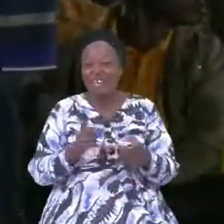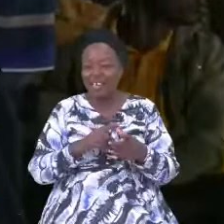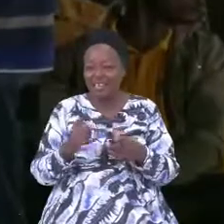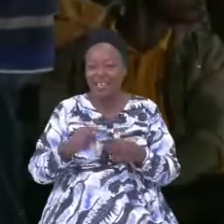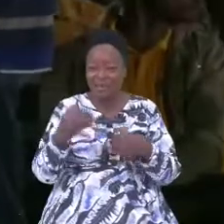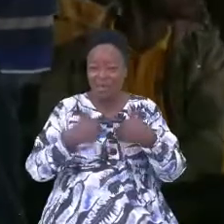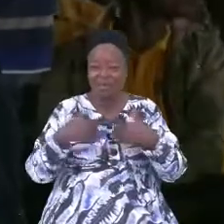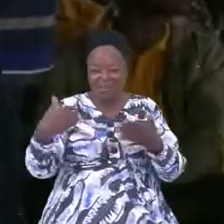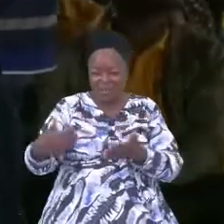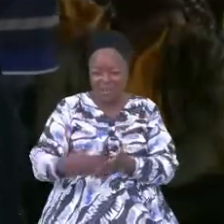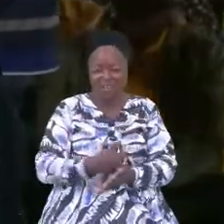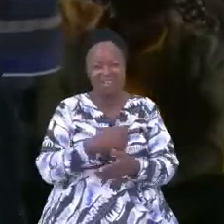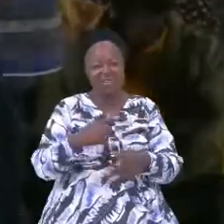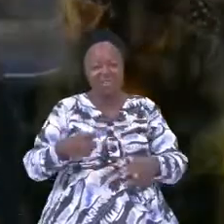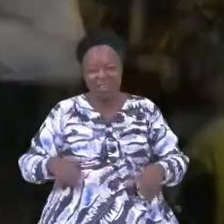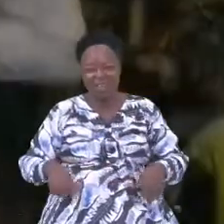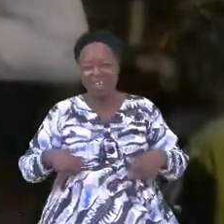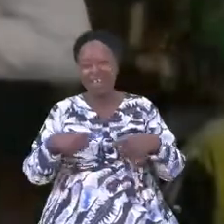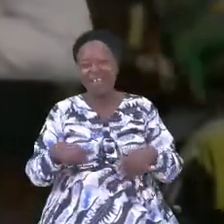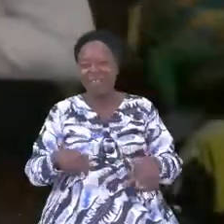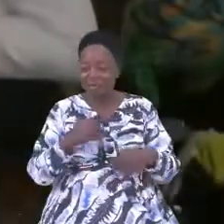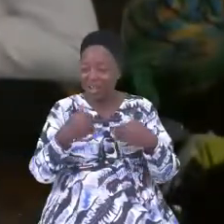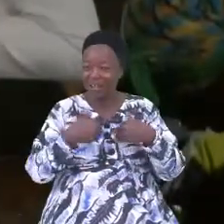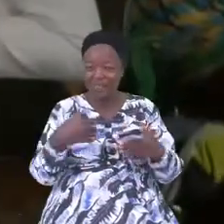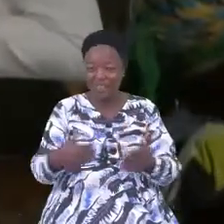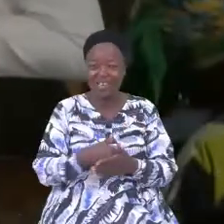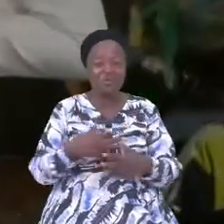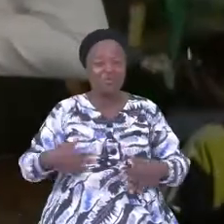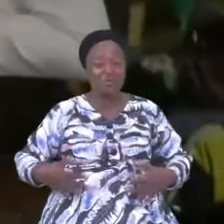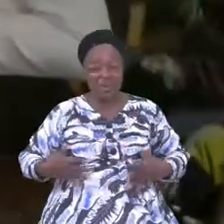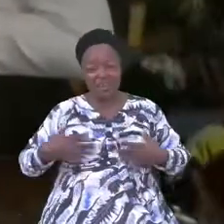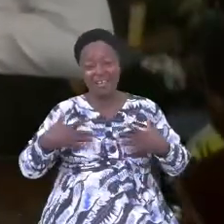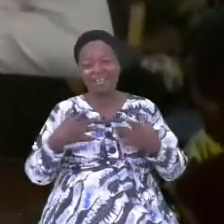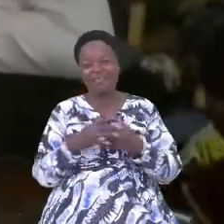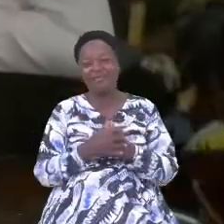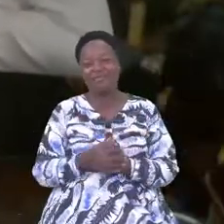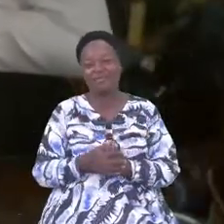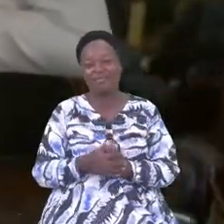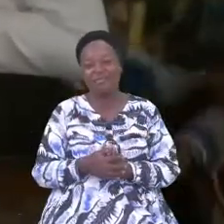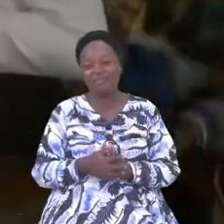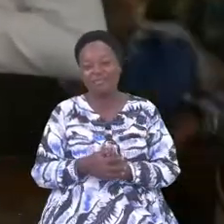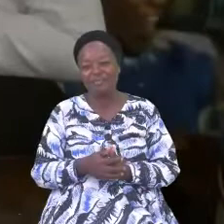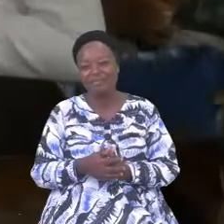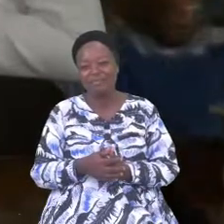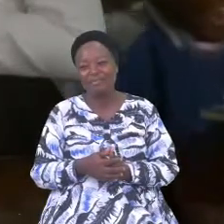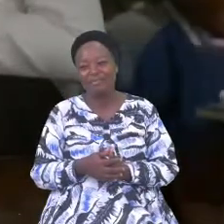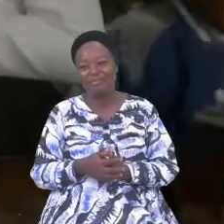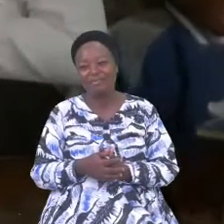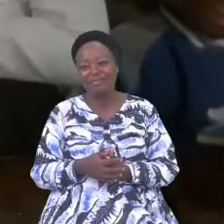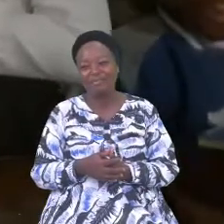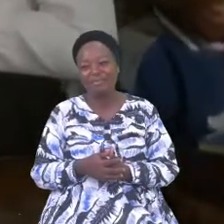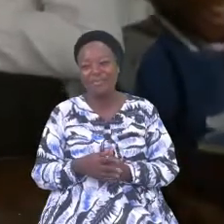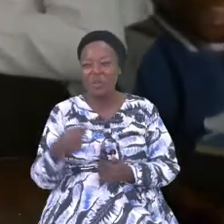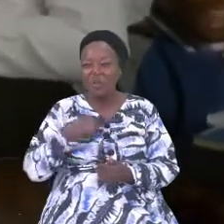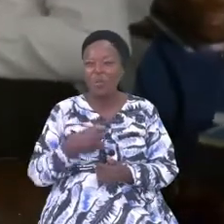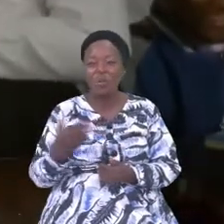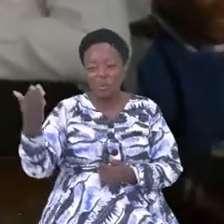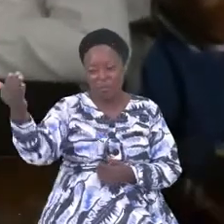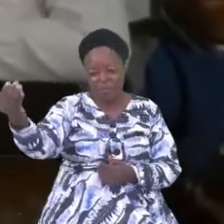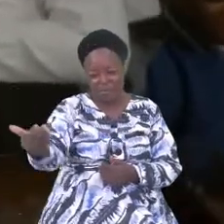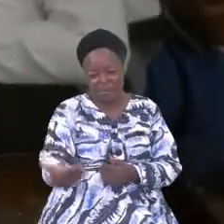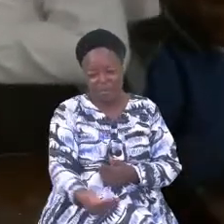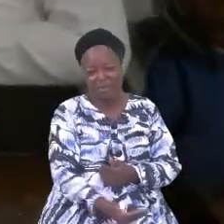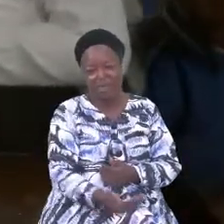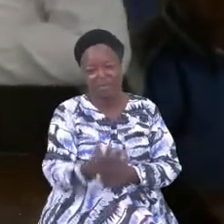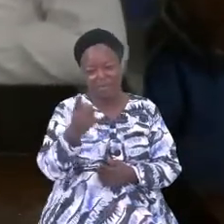envy you because your life will be beautiful from this moment. Welcome. Welcome to this